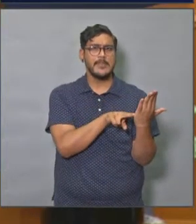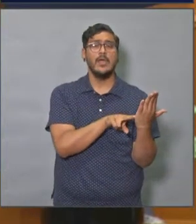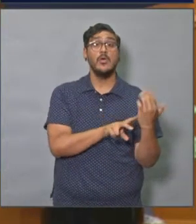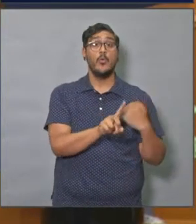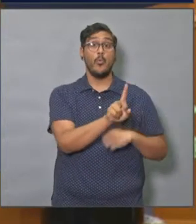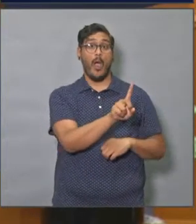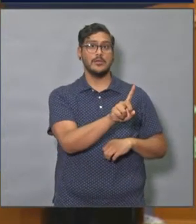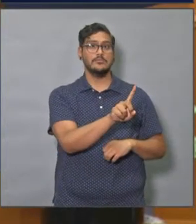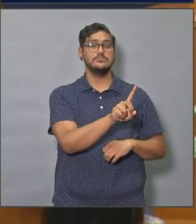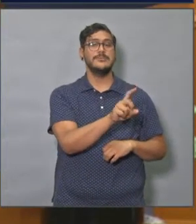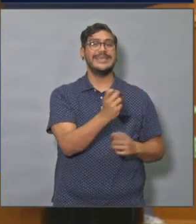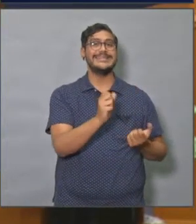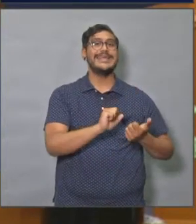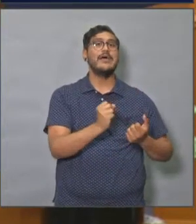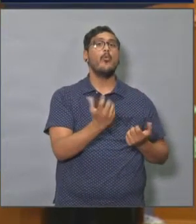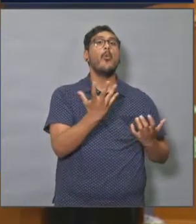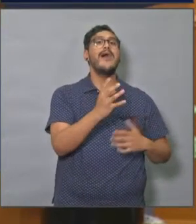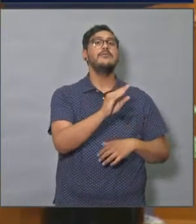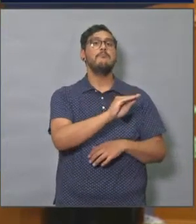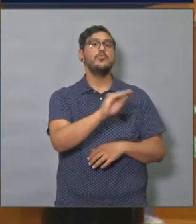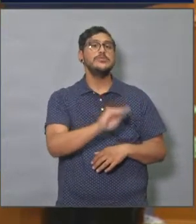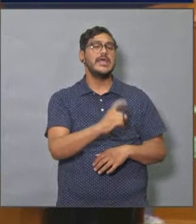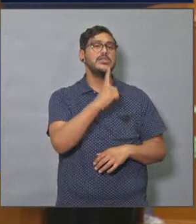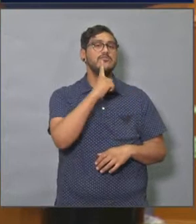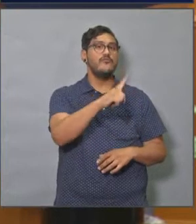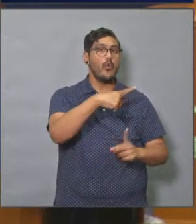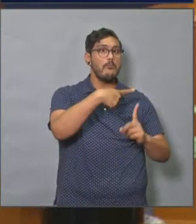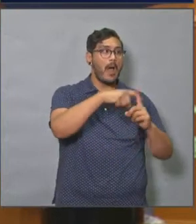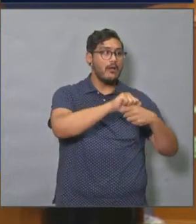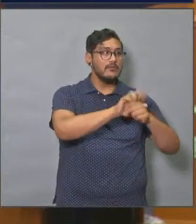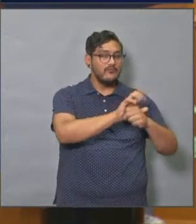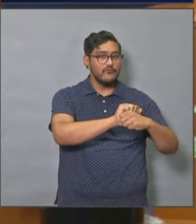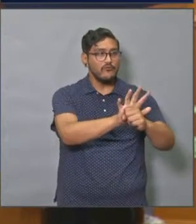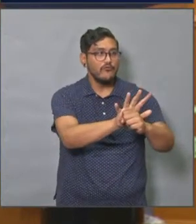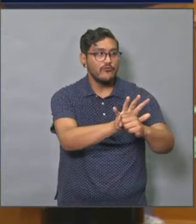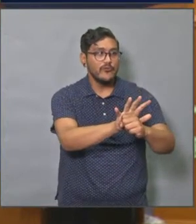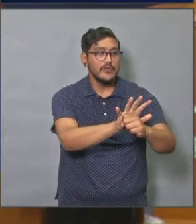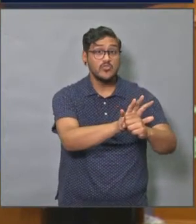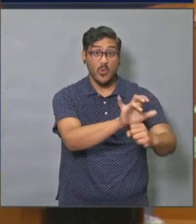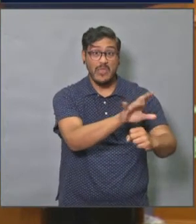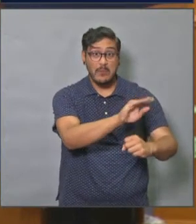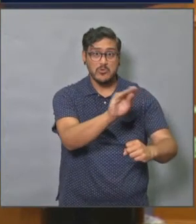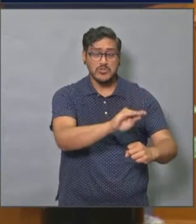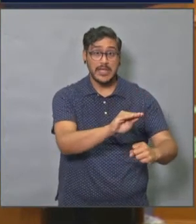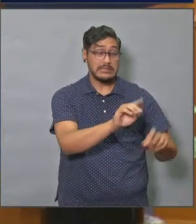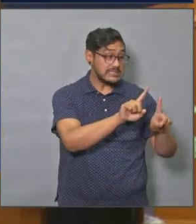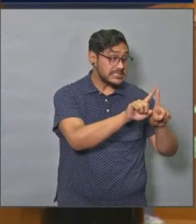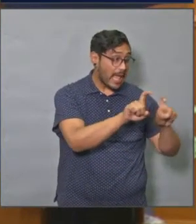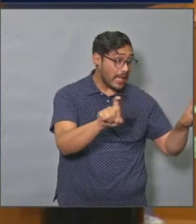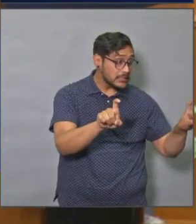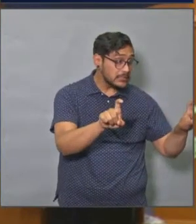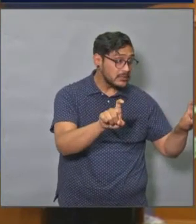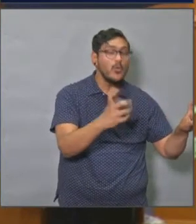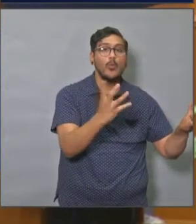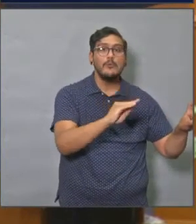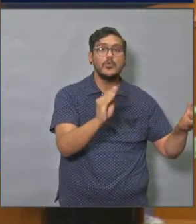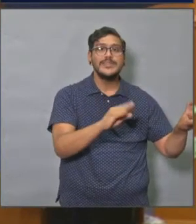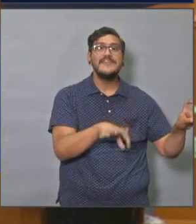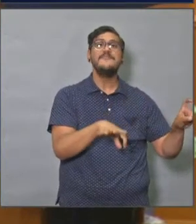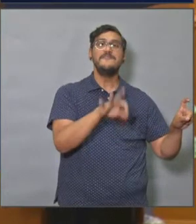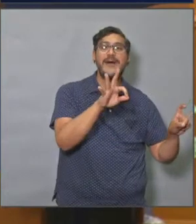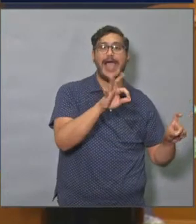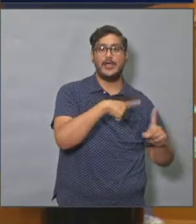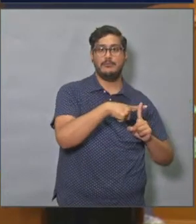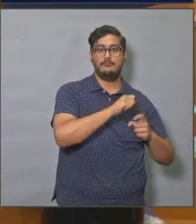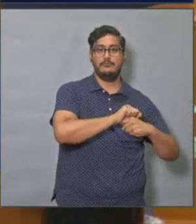the positivity rate. Which is of everybody who's getting tested, what % of the folks that are getting tested are positive, and we're down